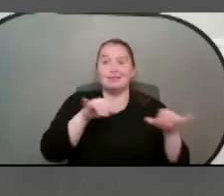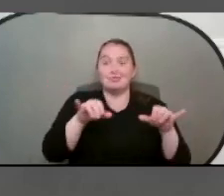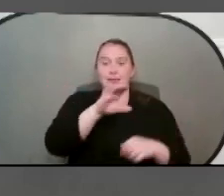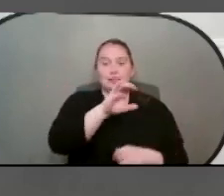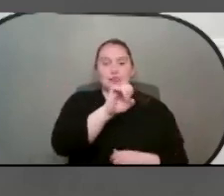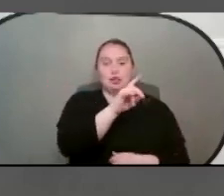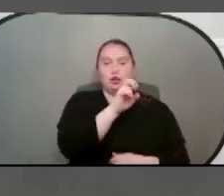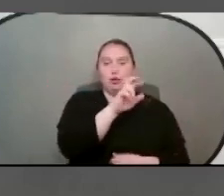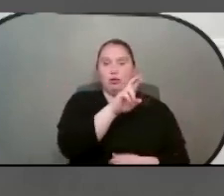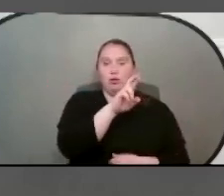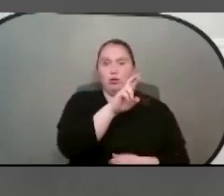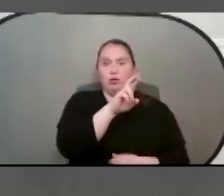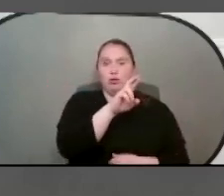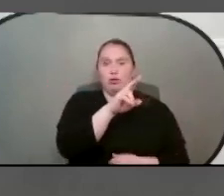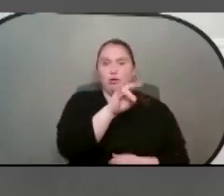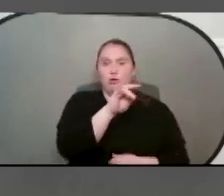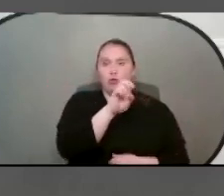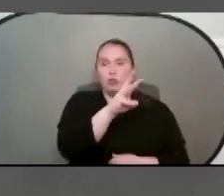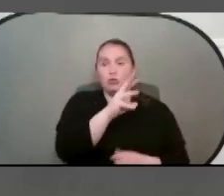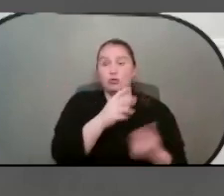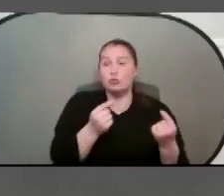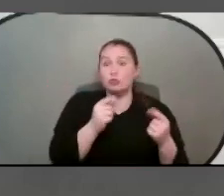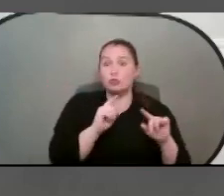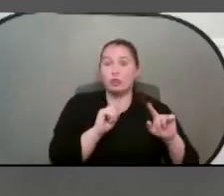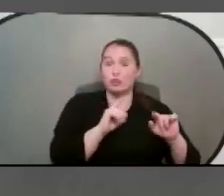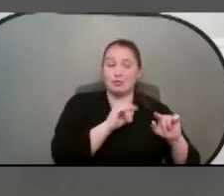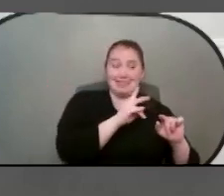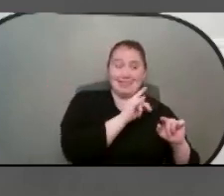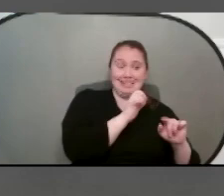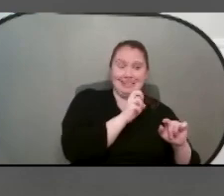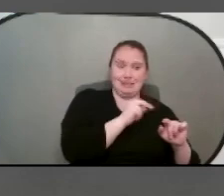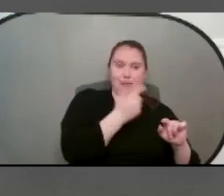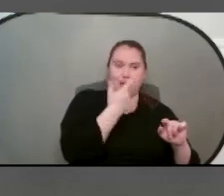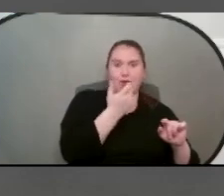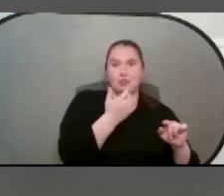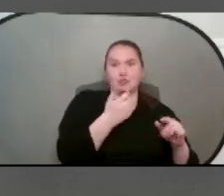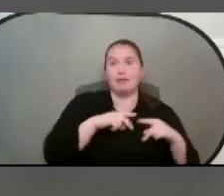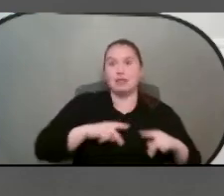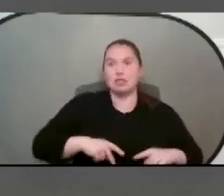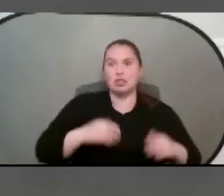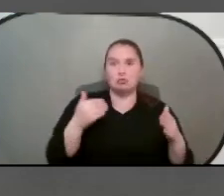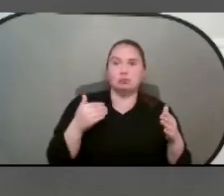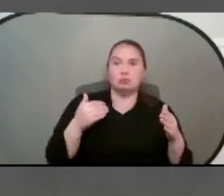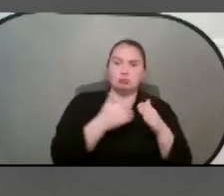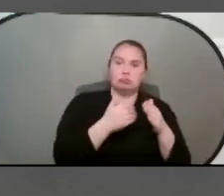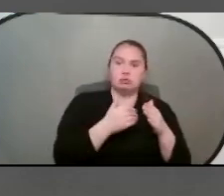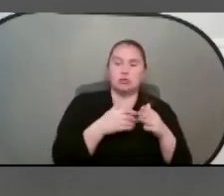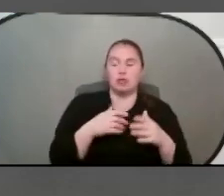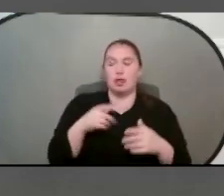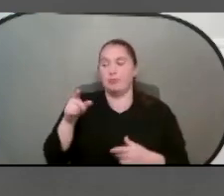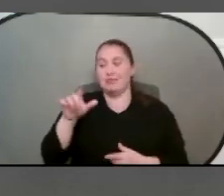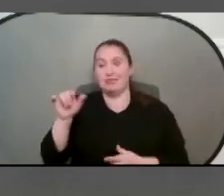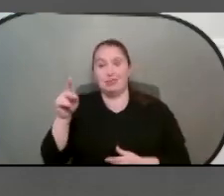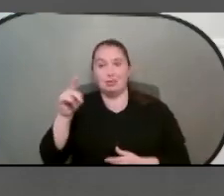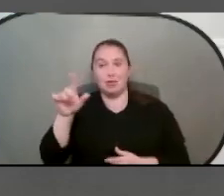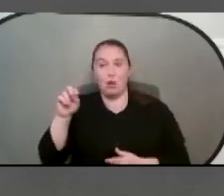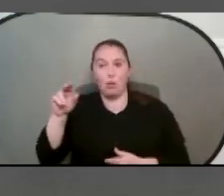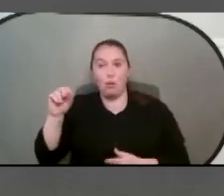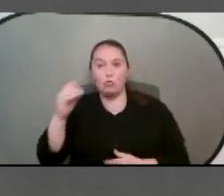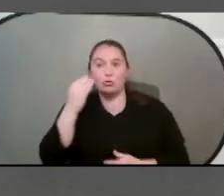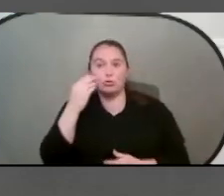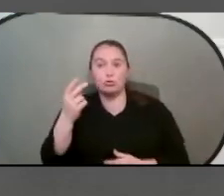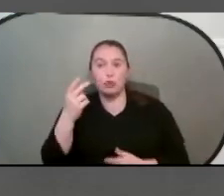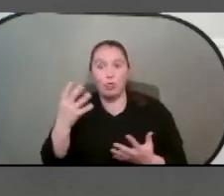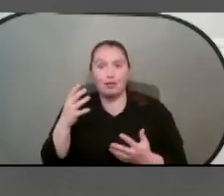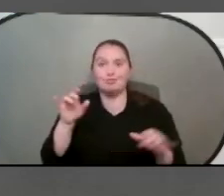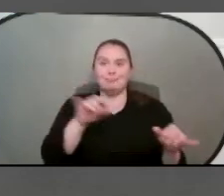Cedar View students were opting to go to Tennyson because it was physically closer. And what we heard from Ms. Lozano is that she's seeing a lot of that